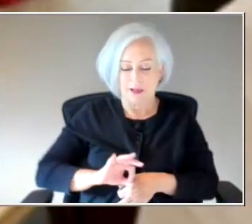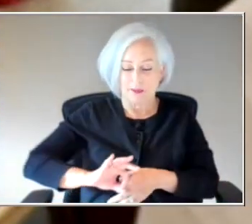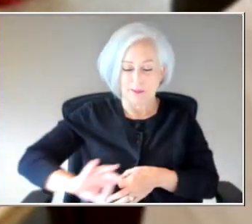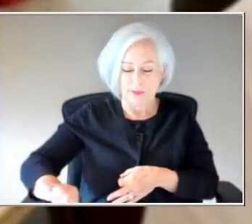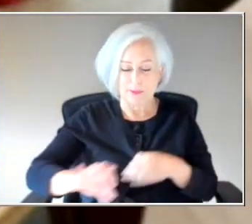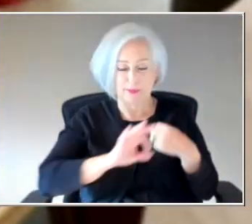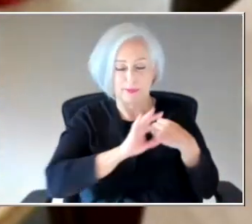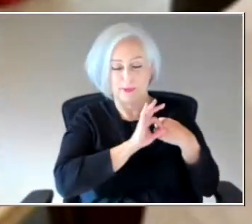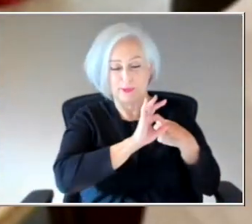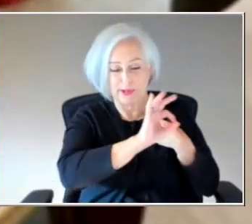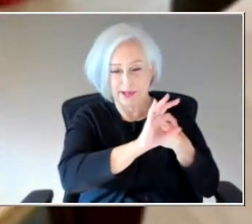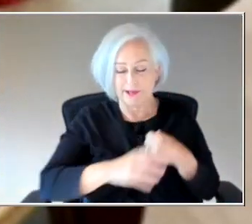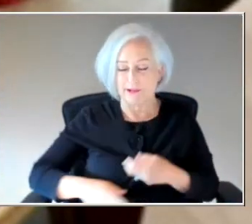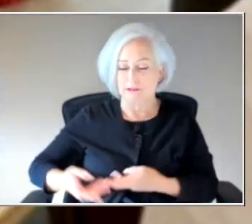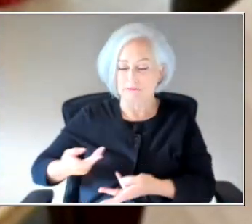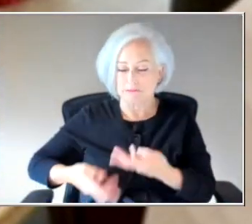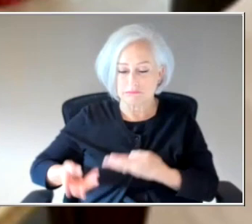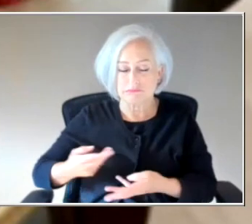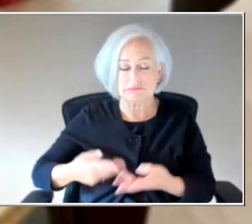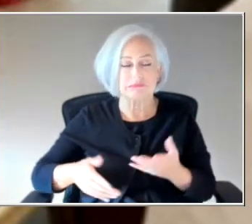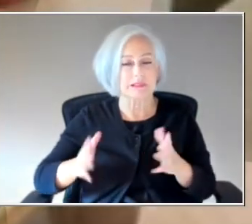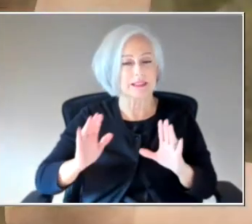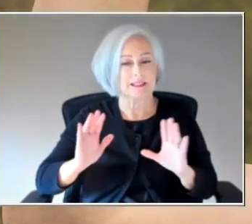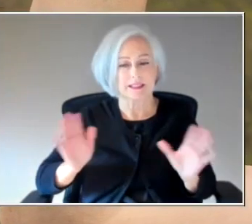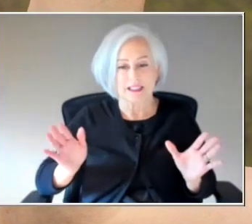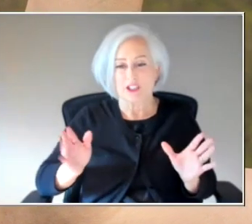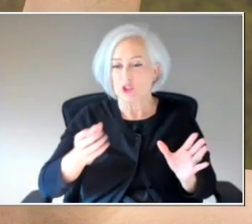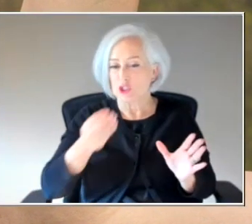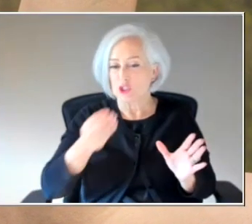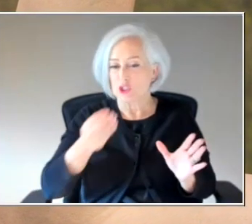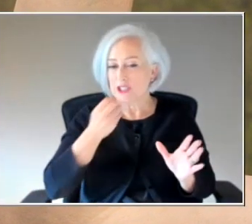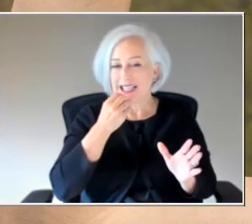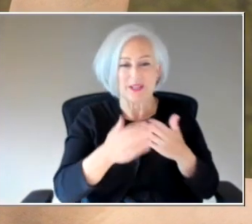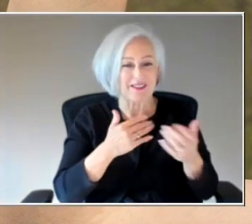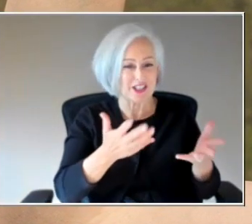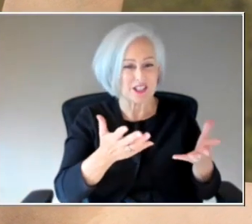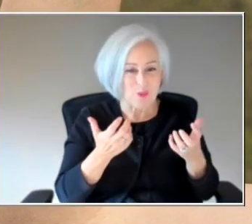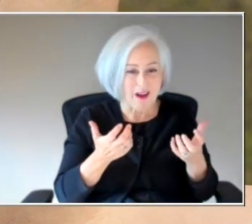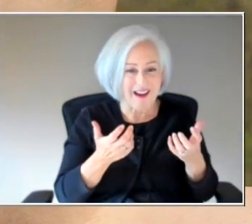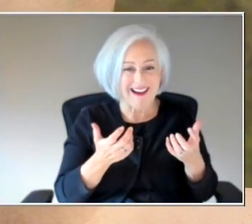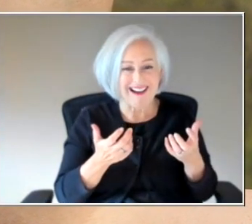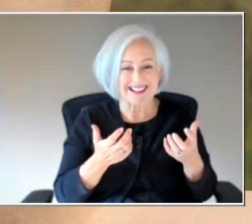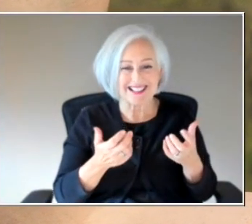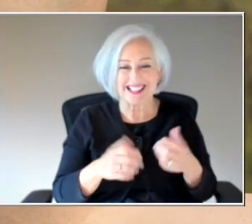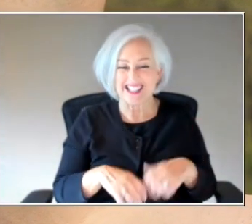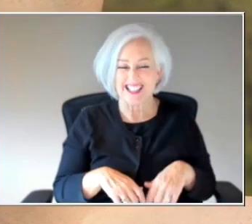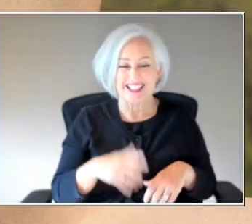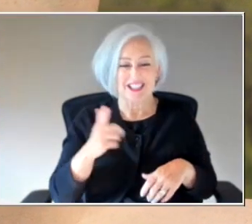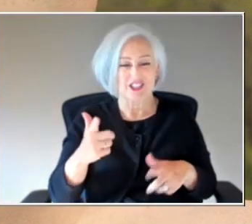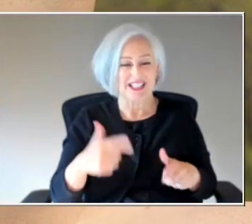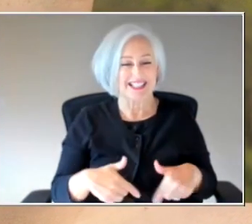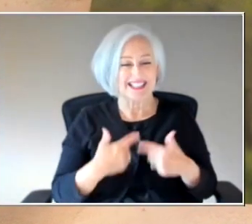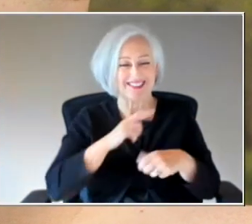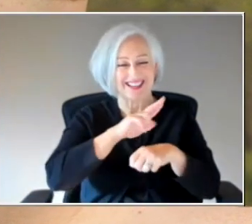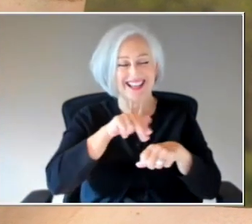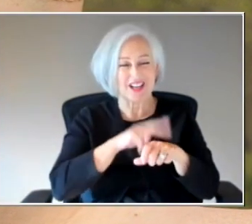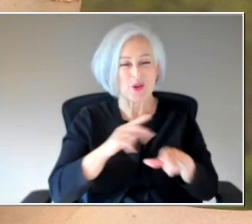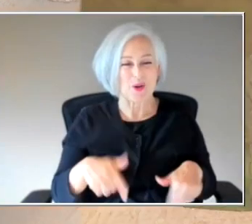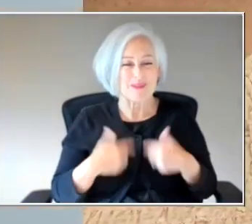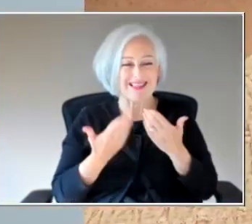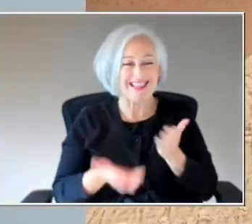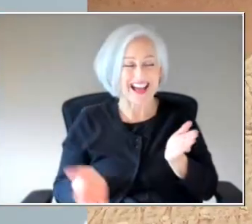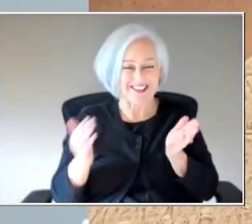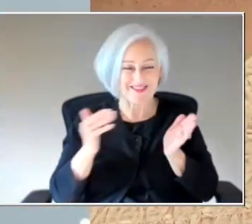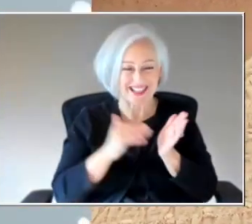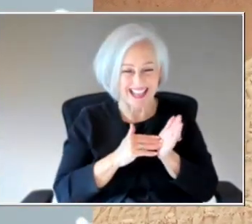chest or out of her stomach, getting to eat whatever she wants, and can pretty much live a normal life again for the most